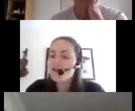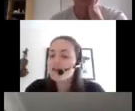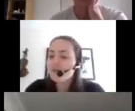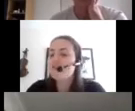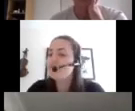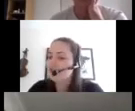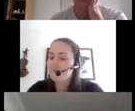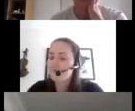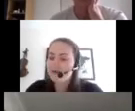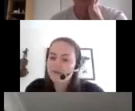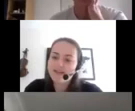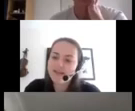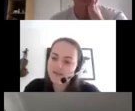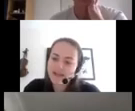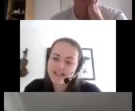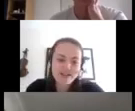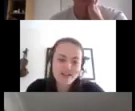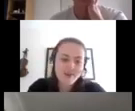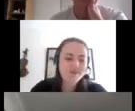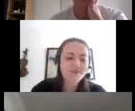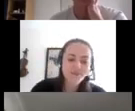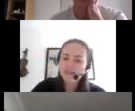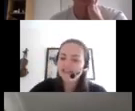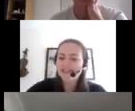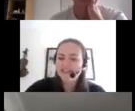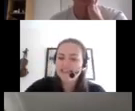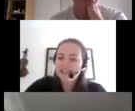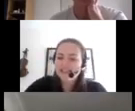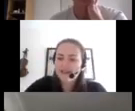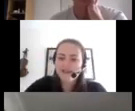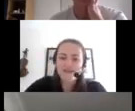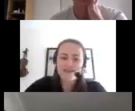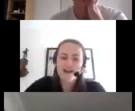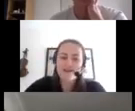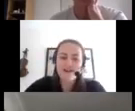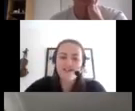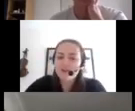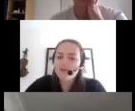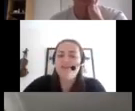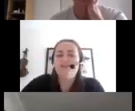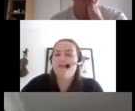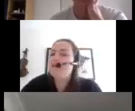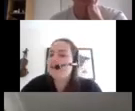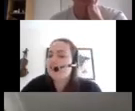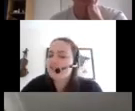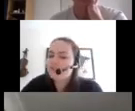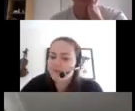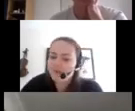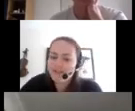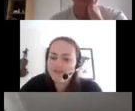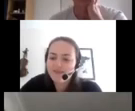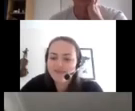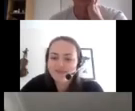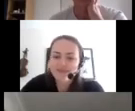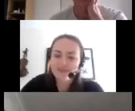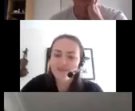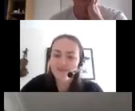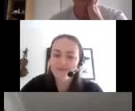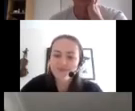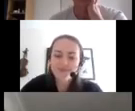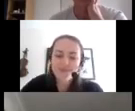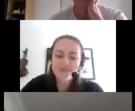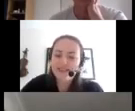just to make sure that they're fully empowered within your session too. So those are our top tips for meaningful support.